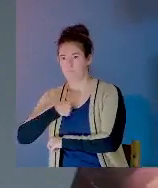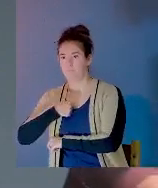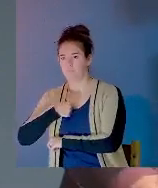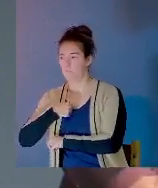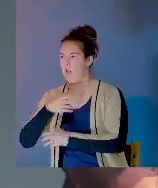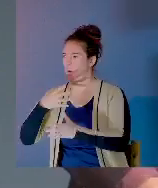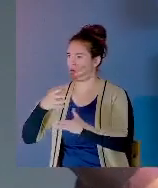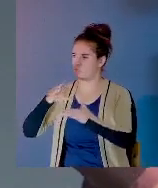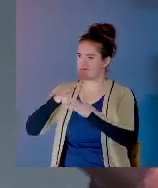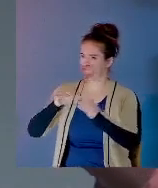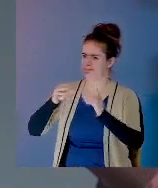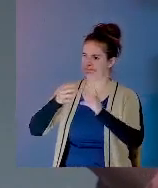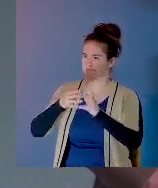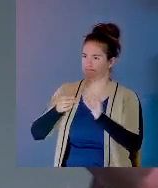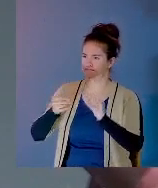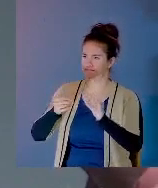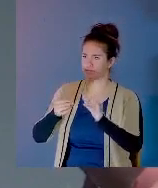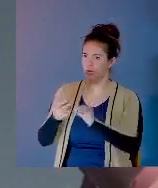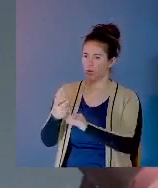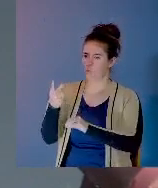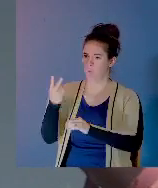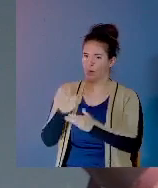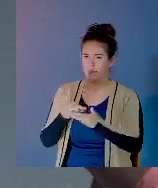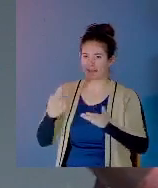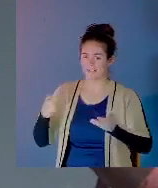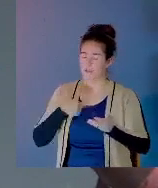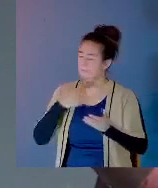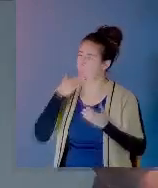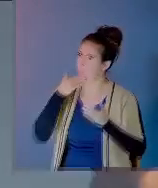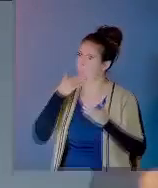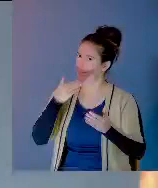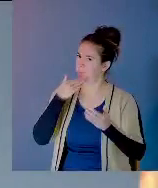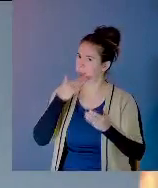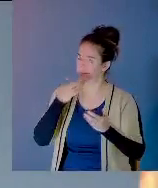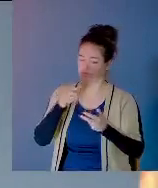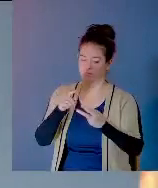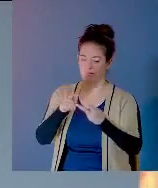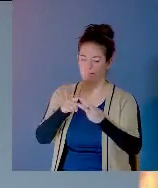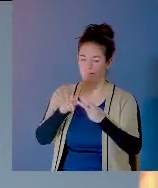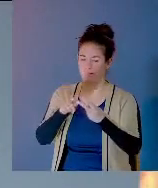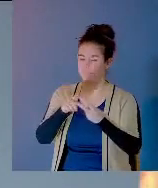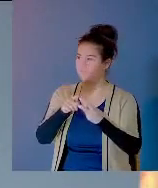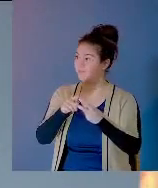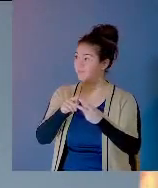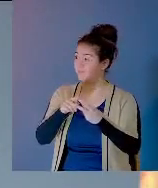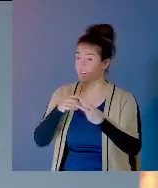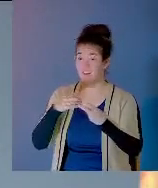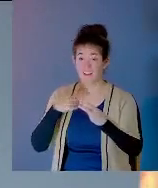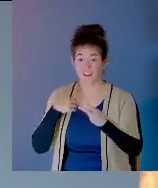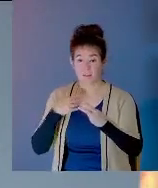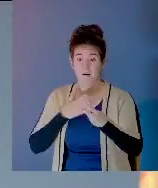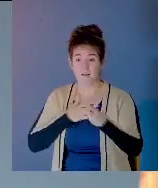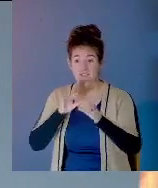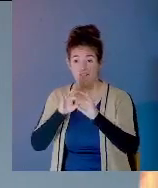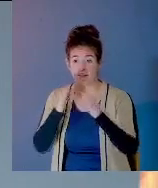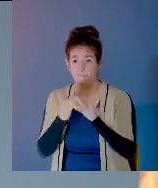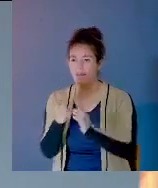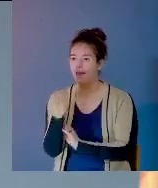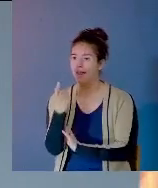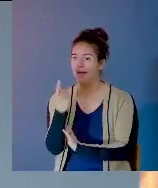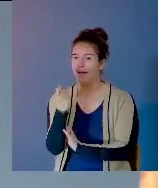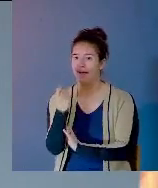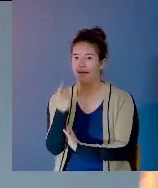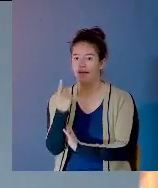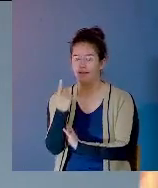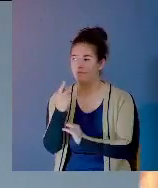for, and that is there is 11 in my immediate family. And I'm thankful for